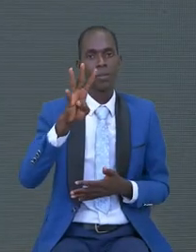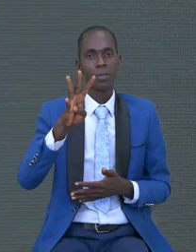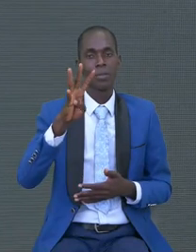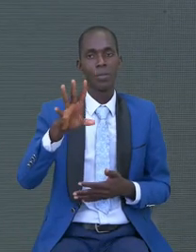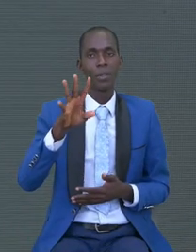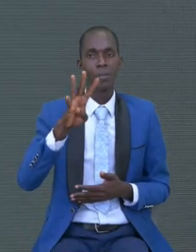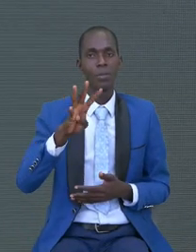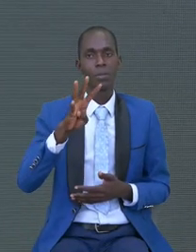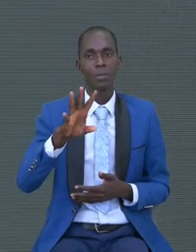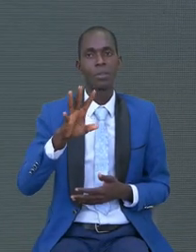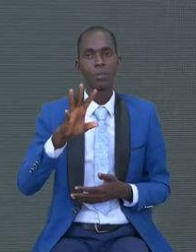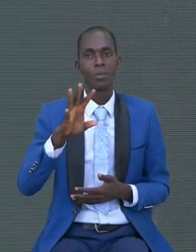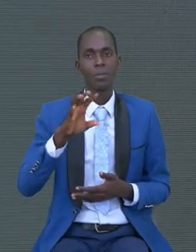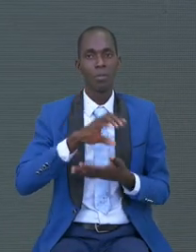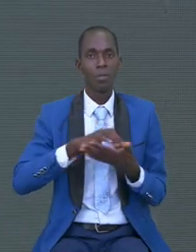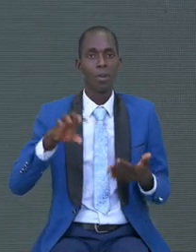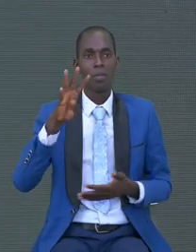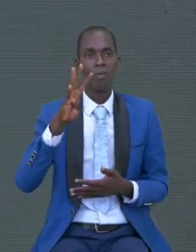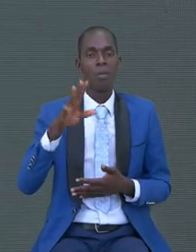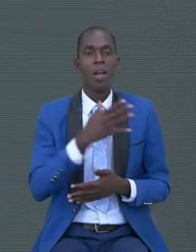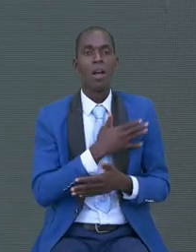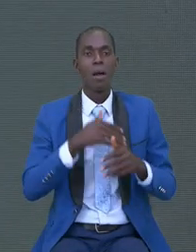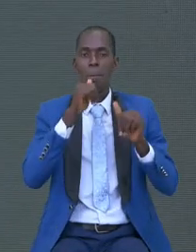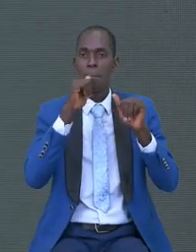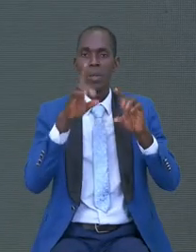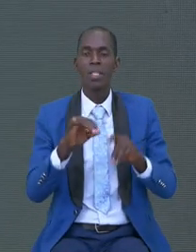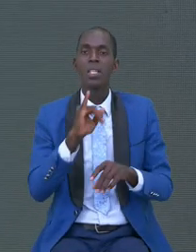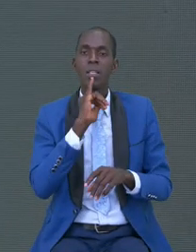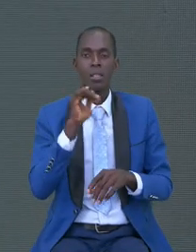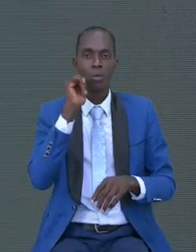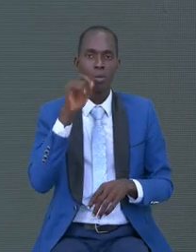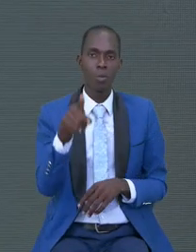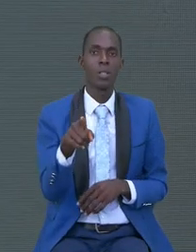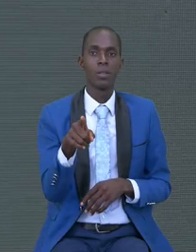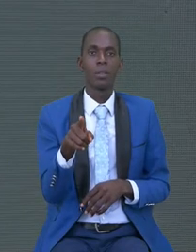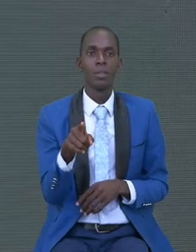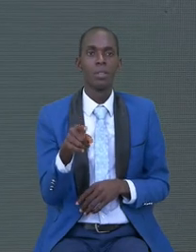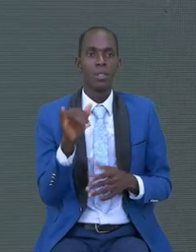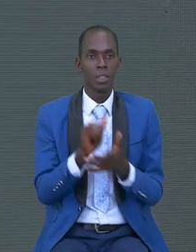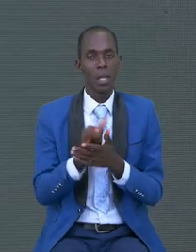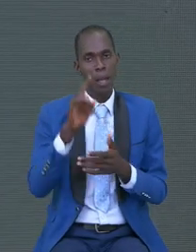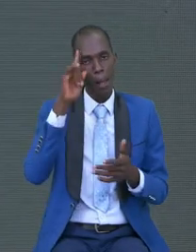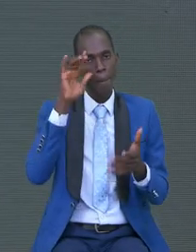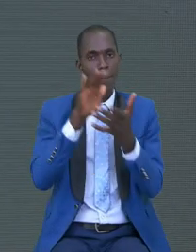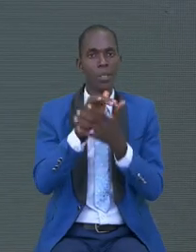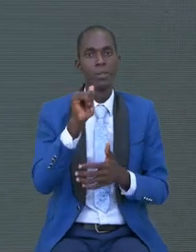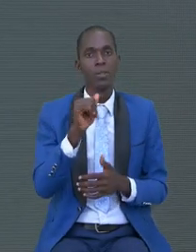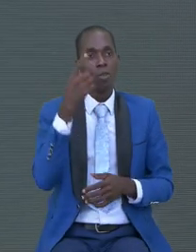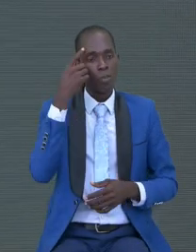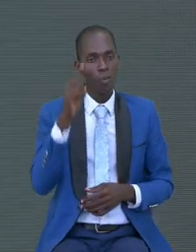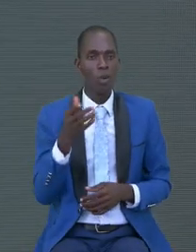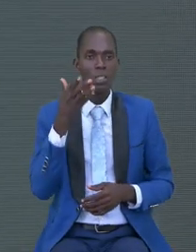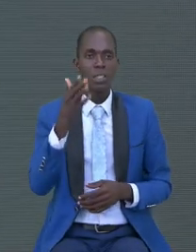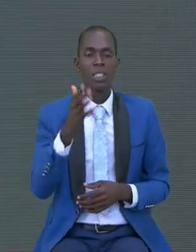verse 45, and blessed is she that believed, for there shall